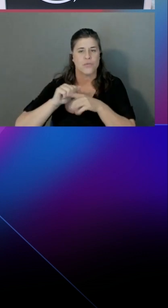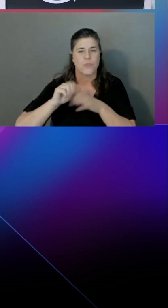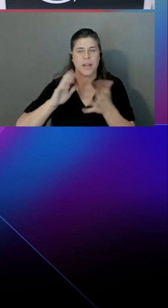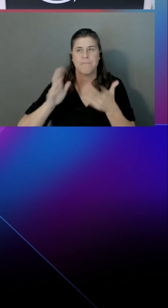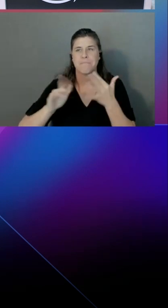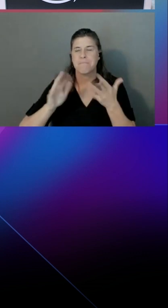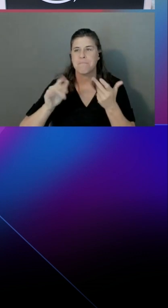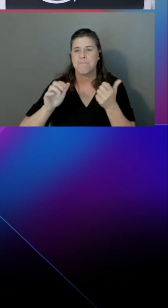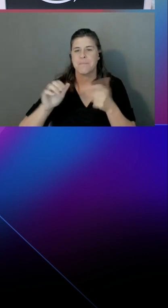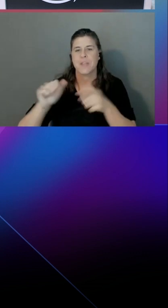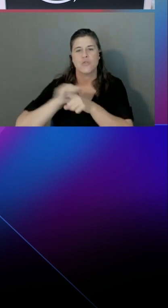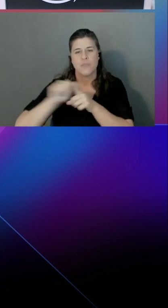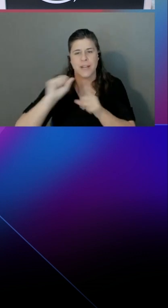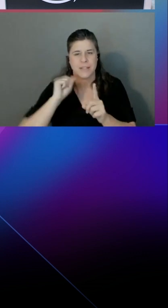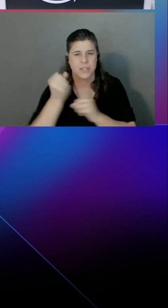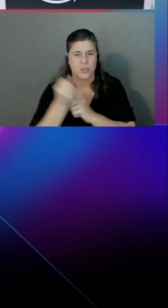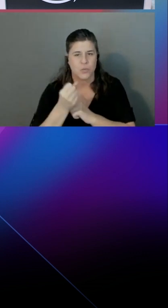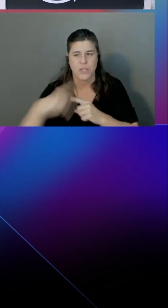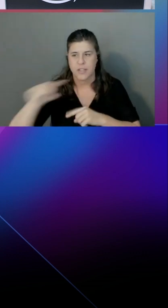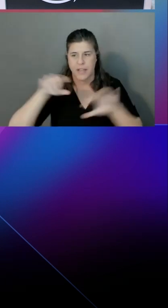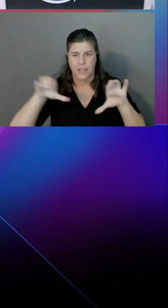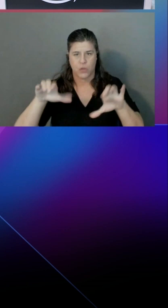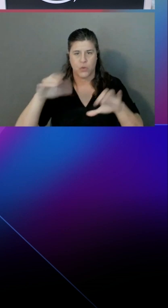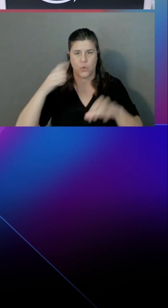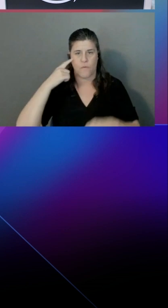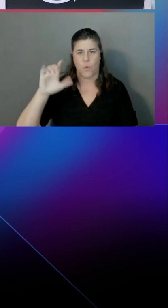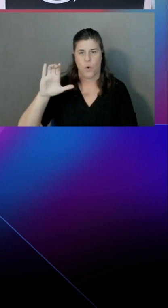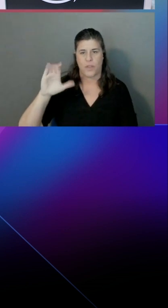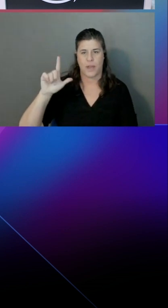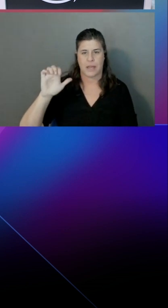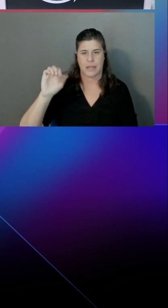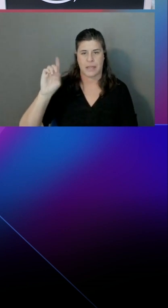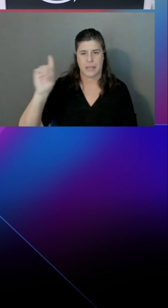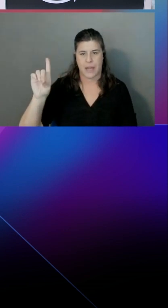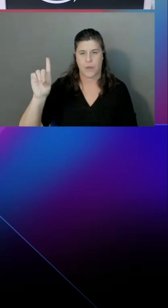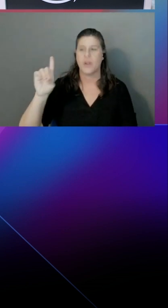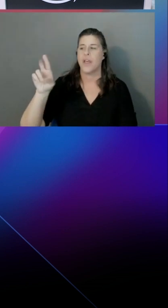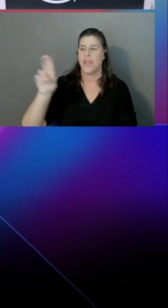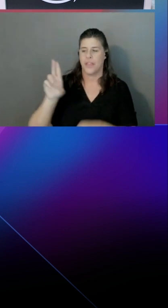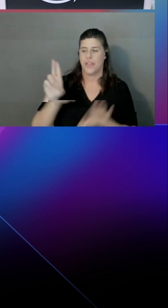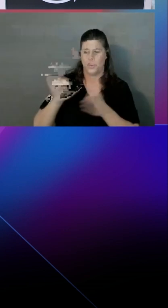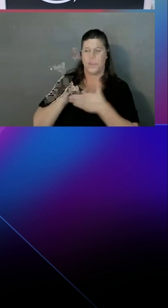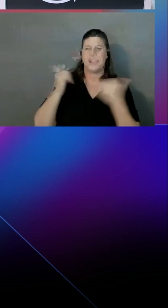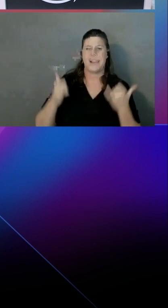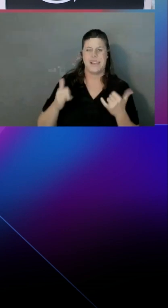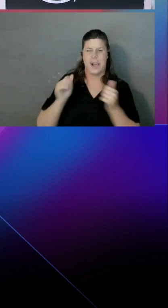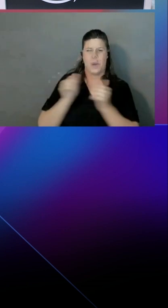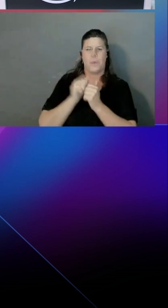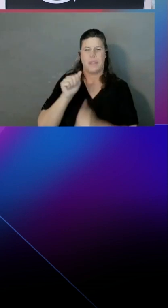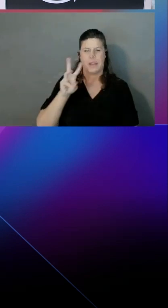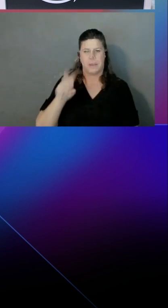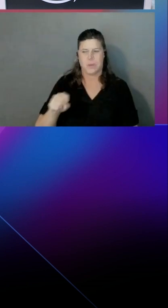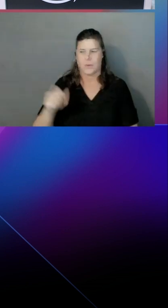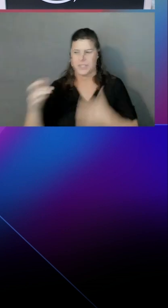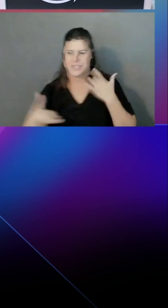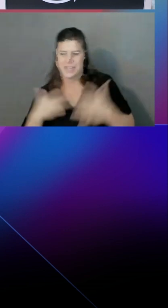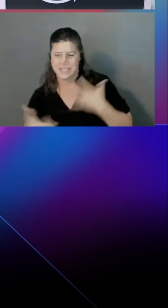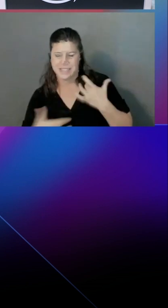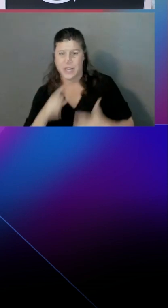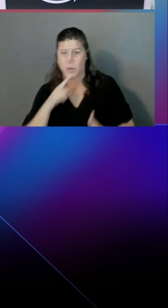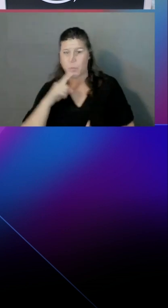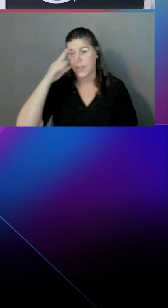scenarios that they Right, perform in the cloud, they're doing that now on AWS. Exciting. So if you think about it, how do you make